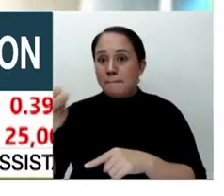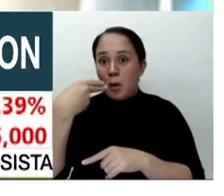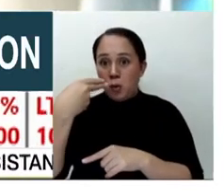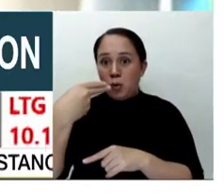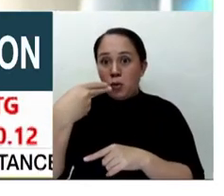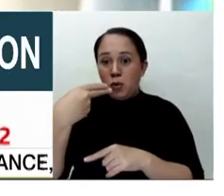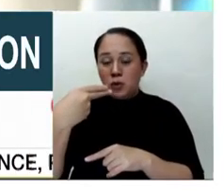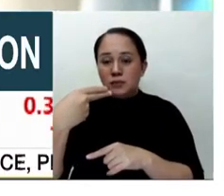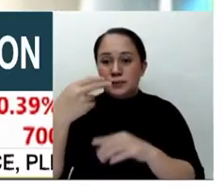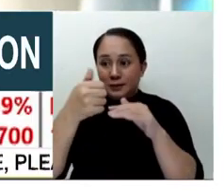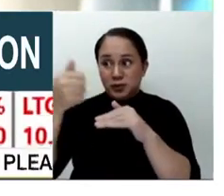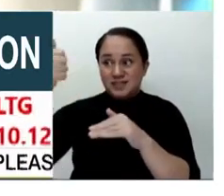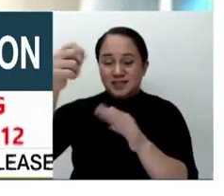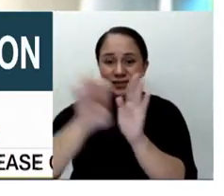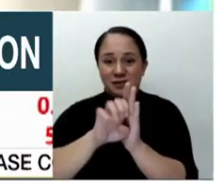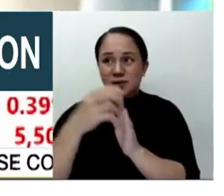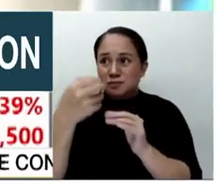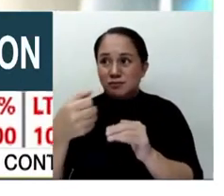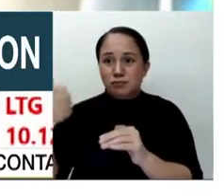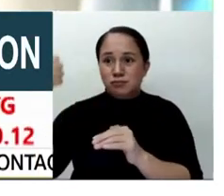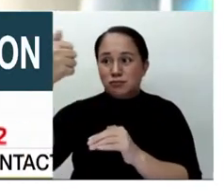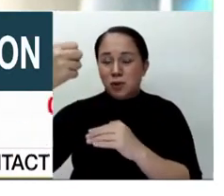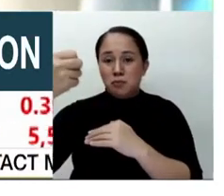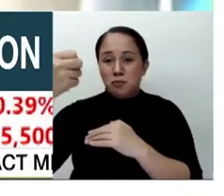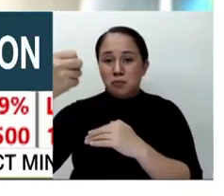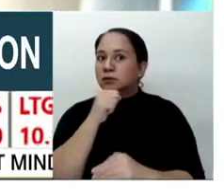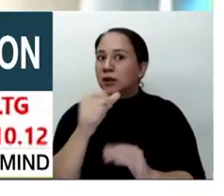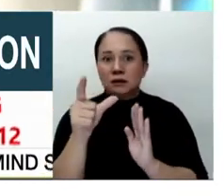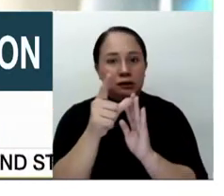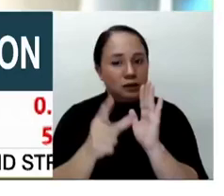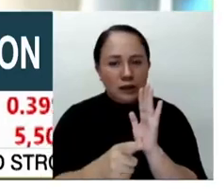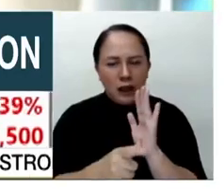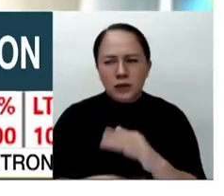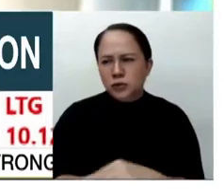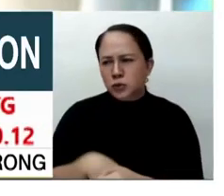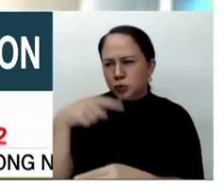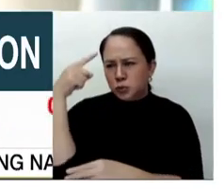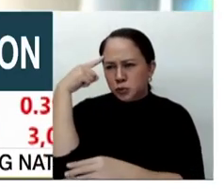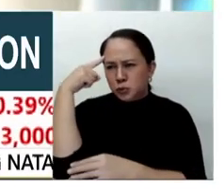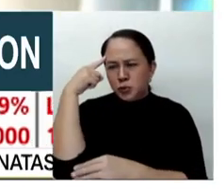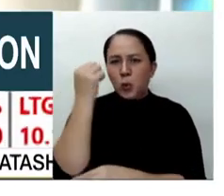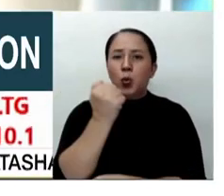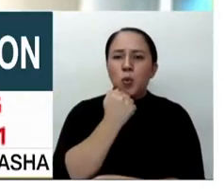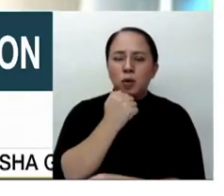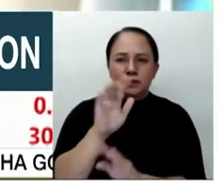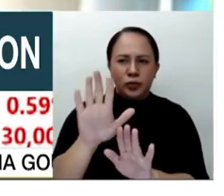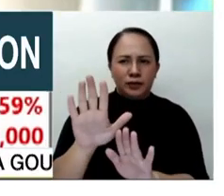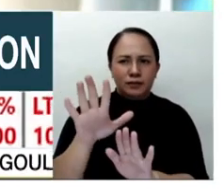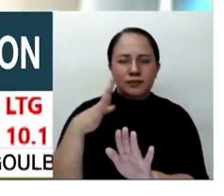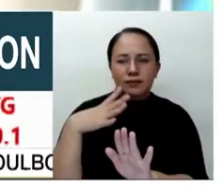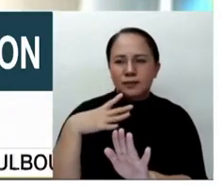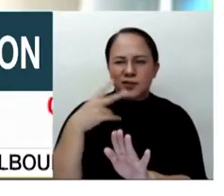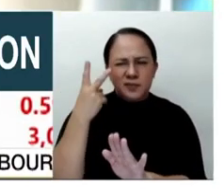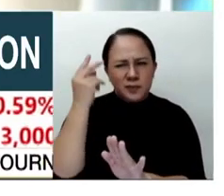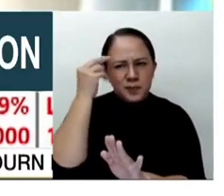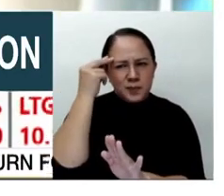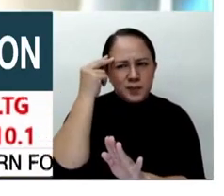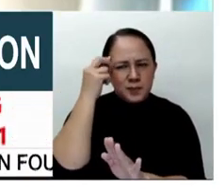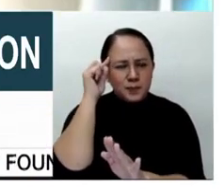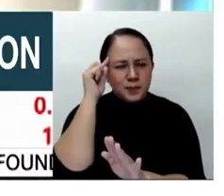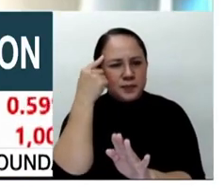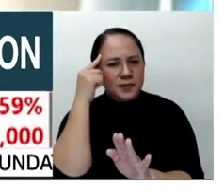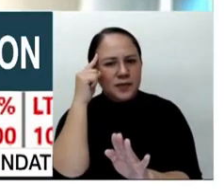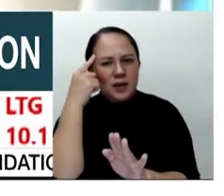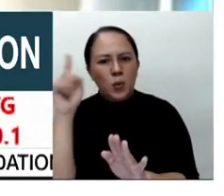ng iyong superior ay illegal at sa tingin mo mali, teka muna. Pag-isipan ko muna yan. Ano